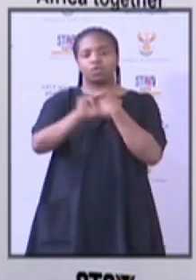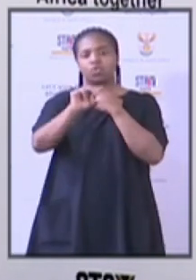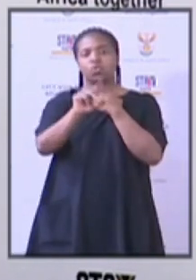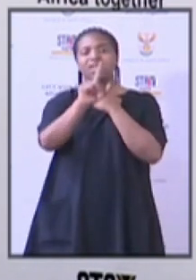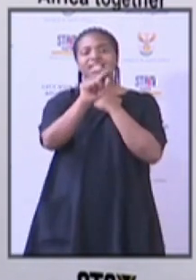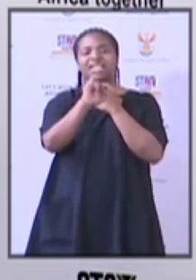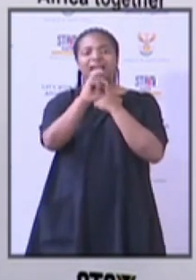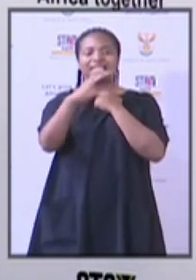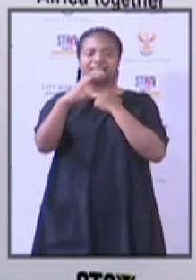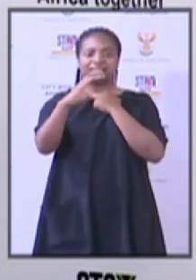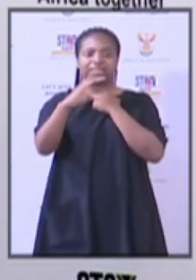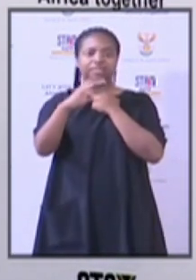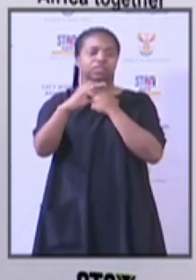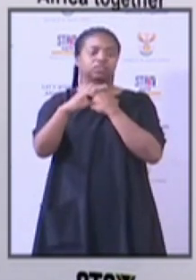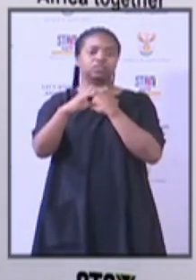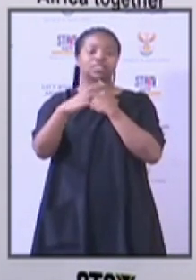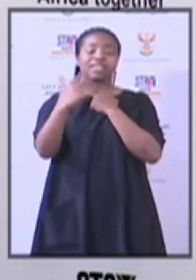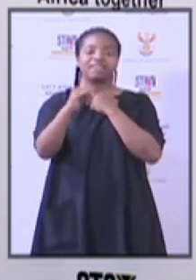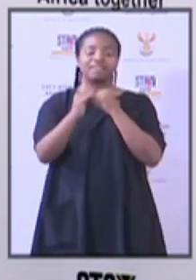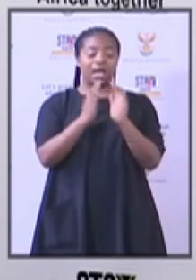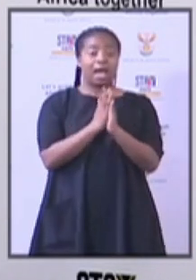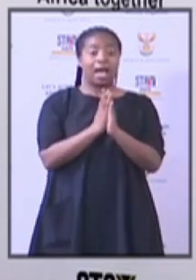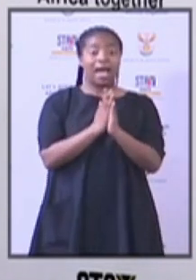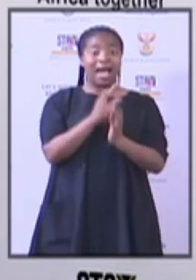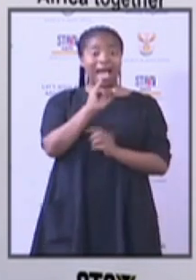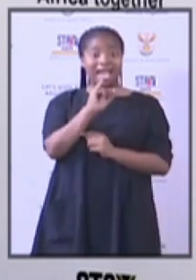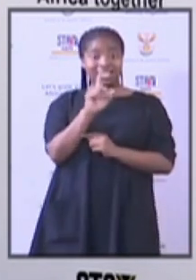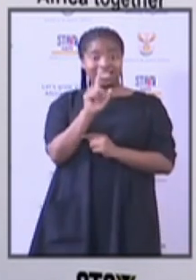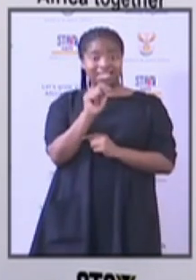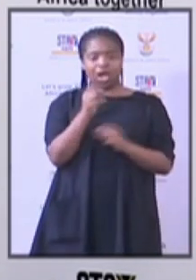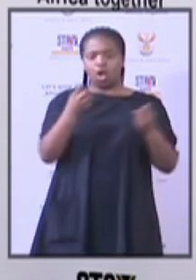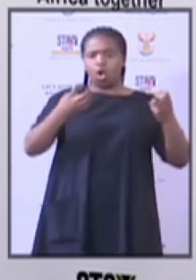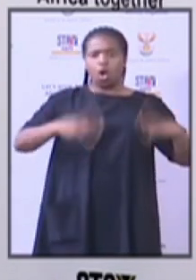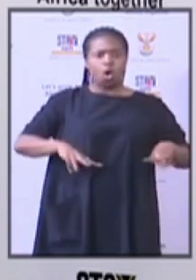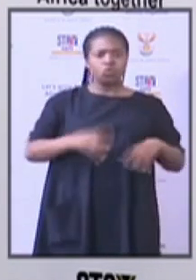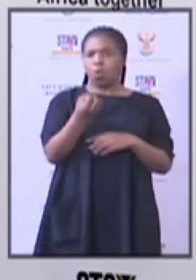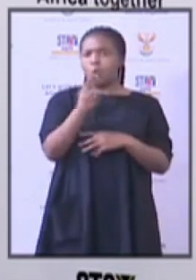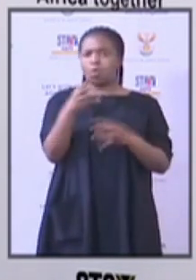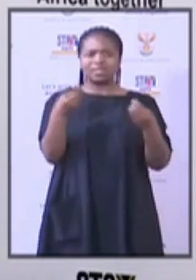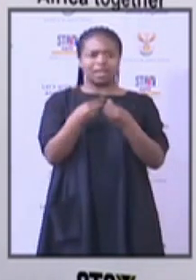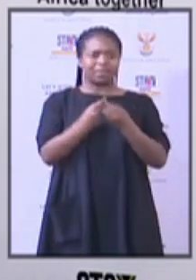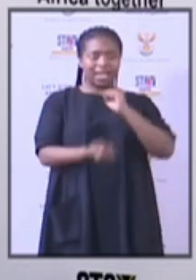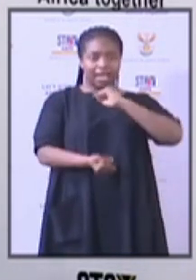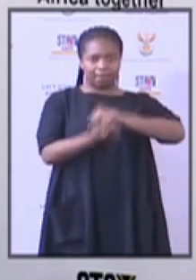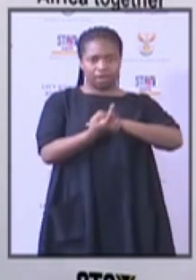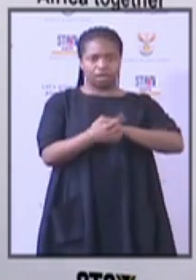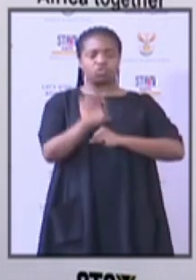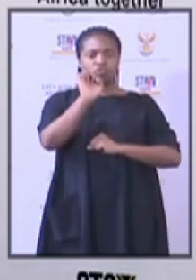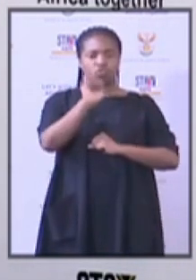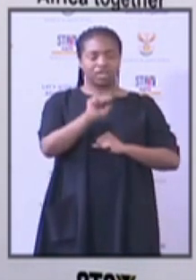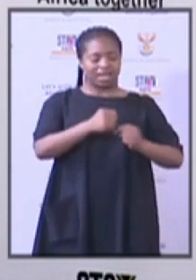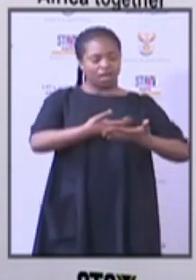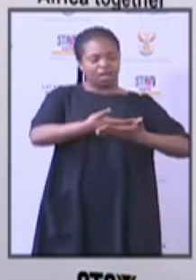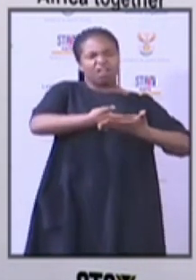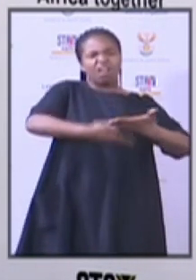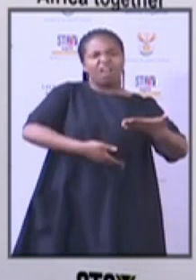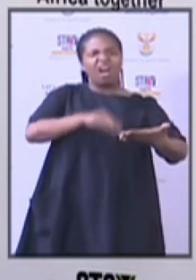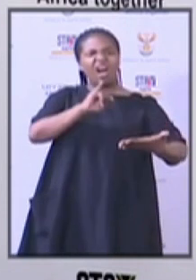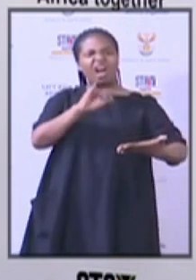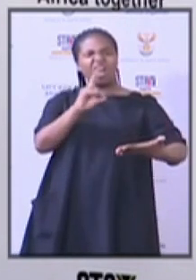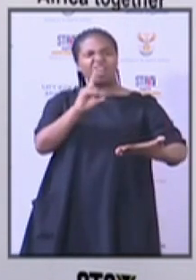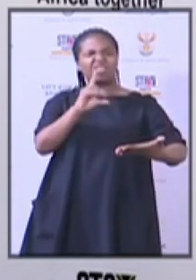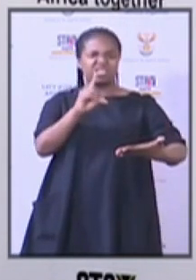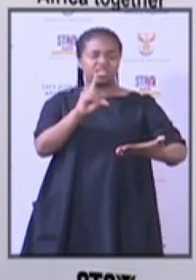gore go ne pasa wa itimetša go ba wa se e bone gore e mo kae re go fa ntho e ba ereng ke temporary